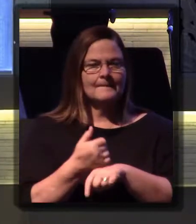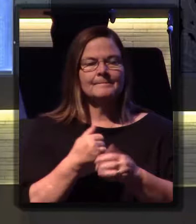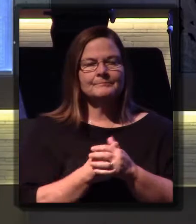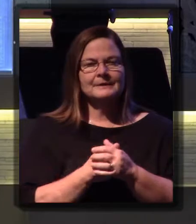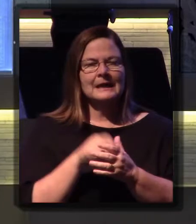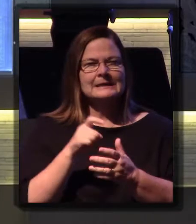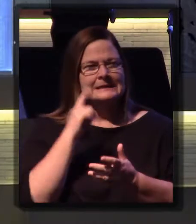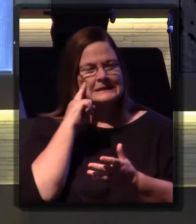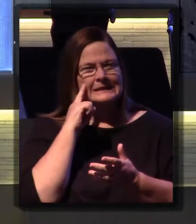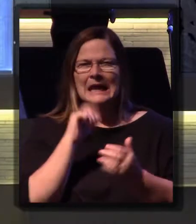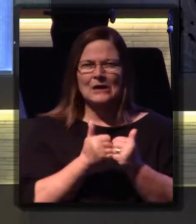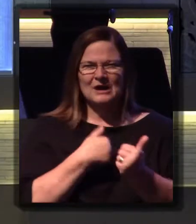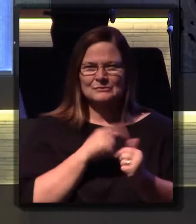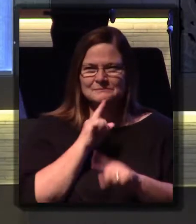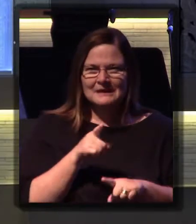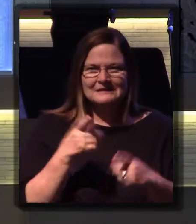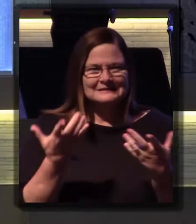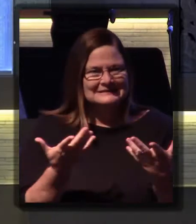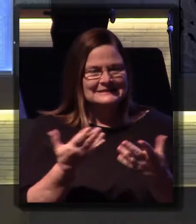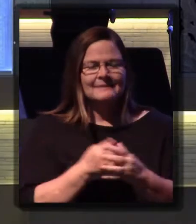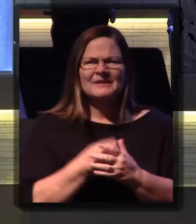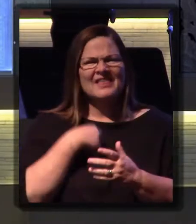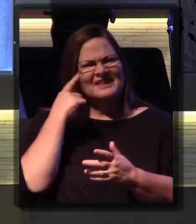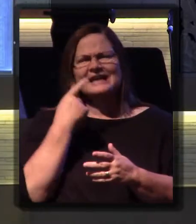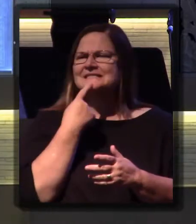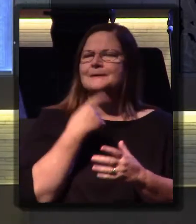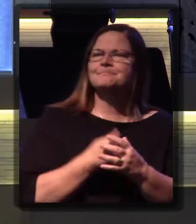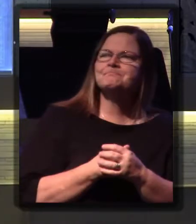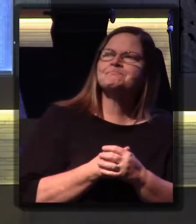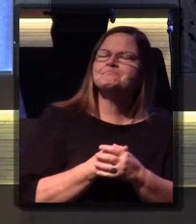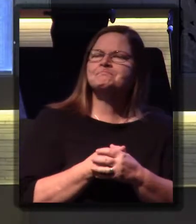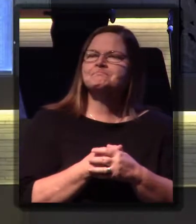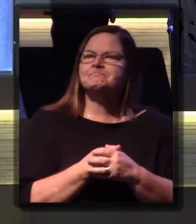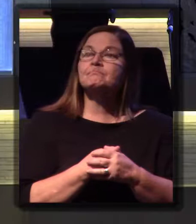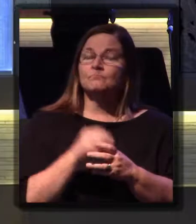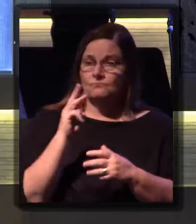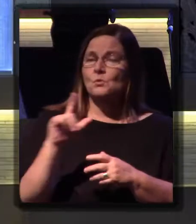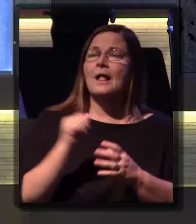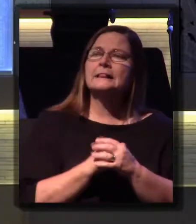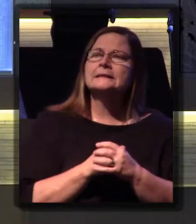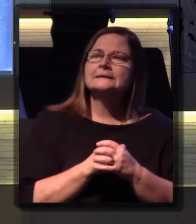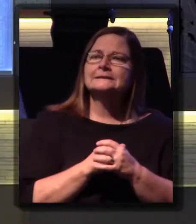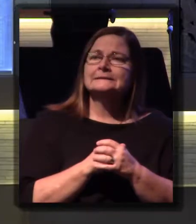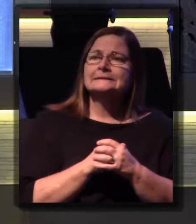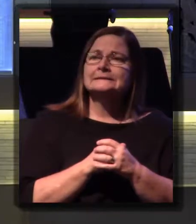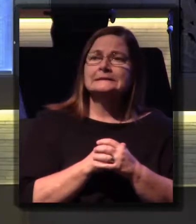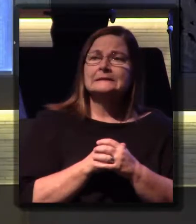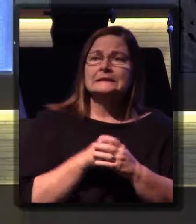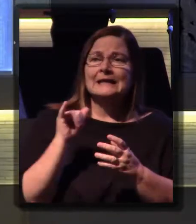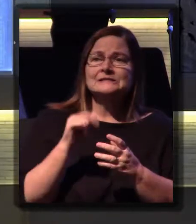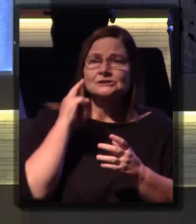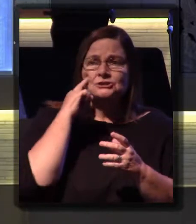And I had to think of, how do you respond to that? I think I said something